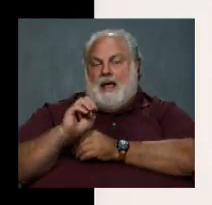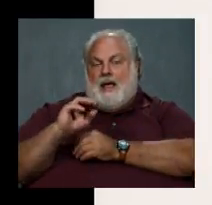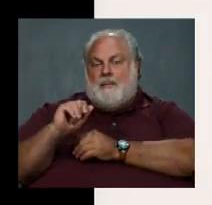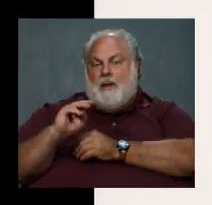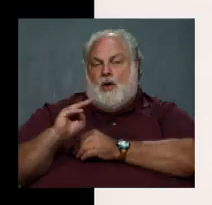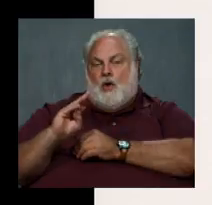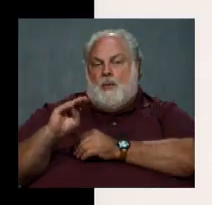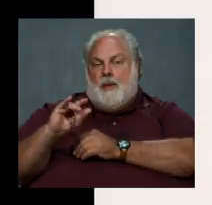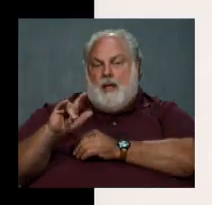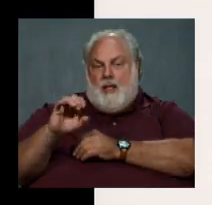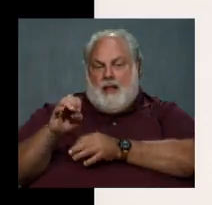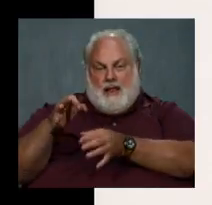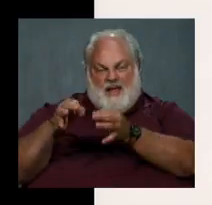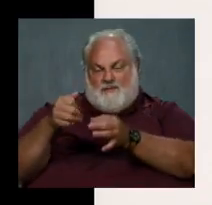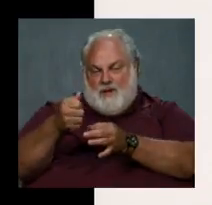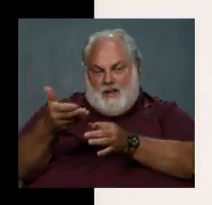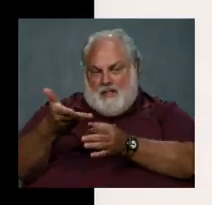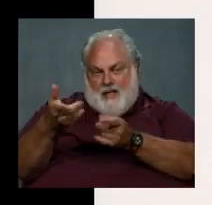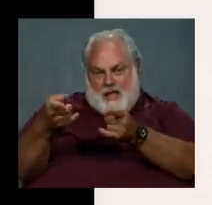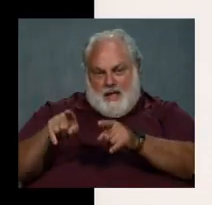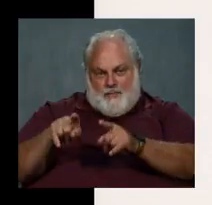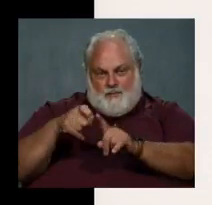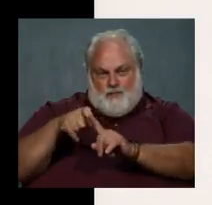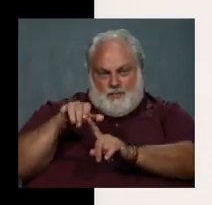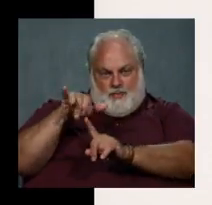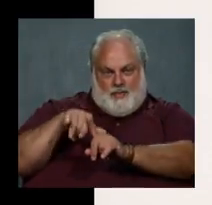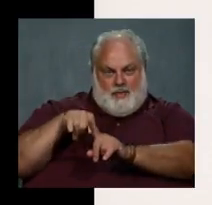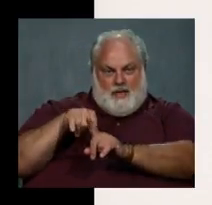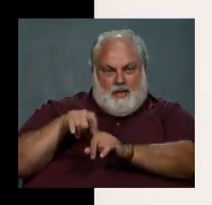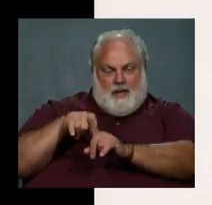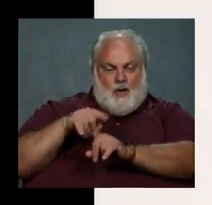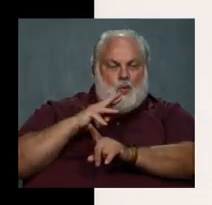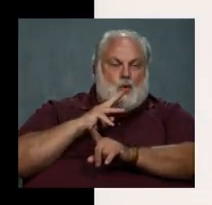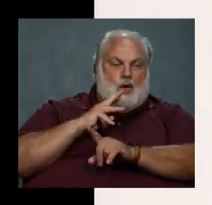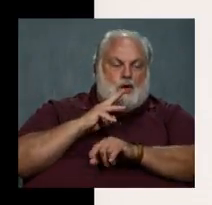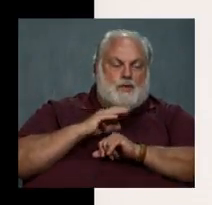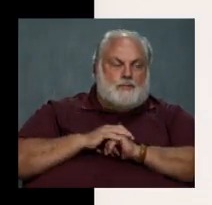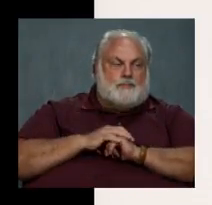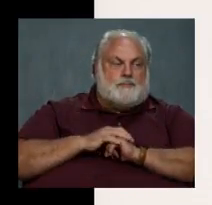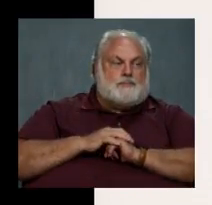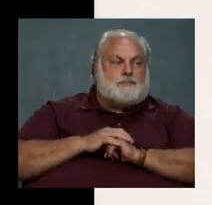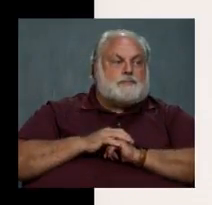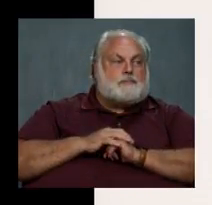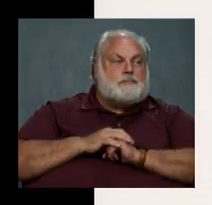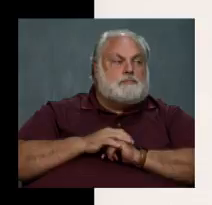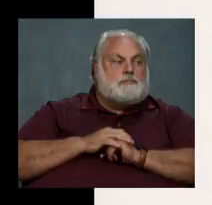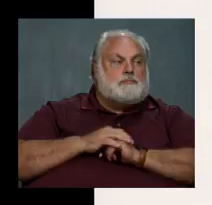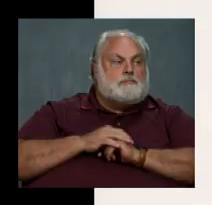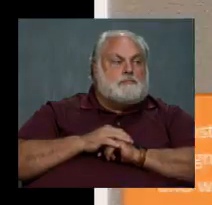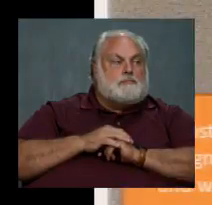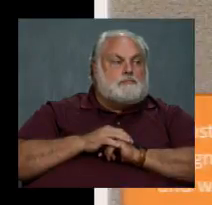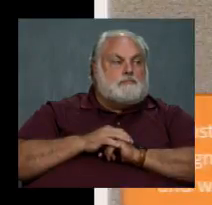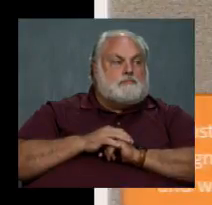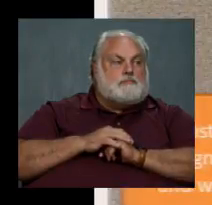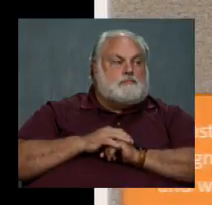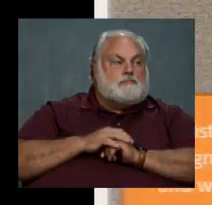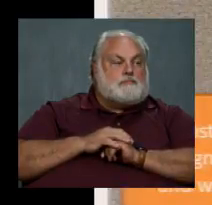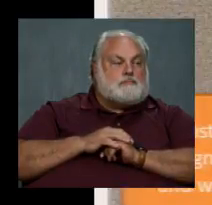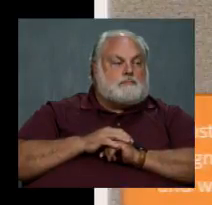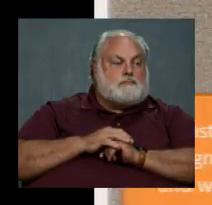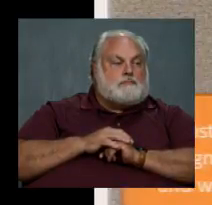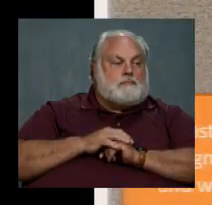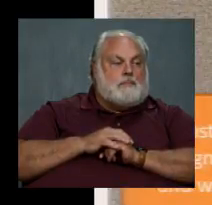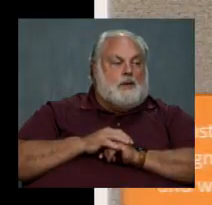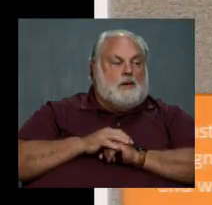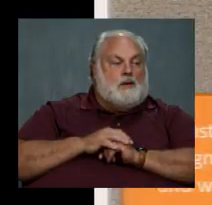anything ever happen to the water that's available out of Lake Maumelle, which we work very hard to protect. If you want to go to the next slide. And